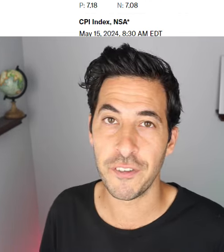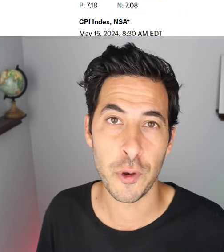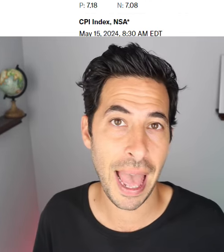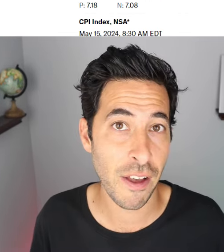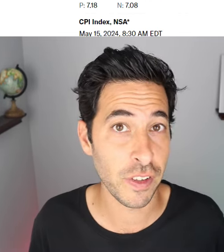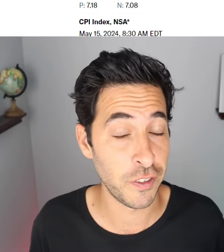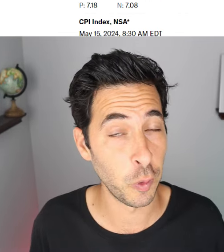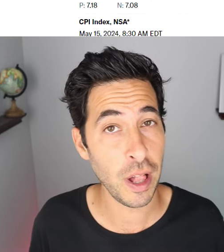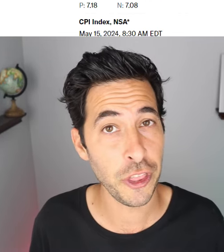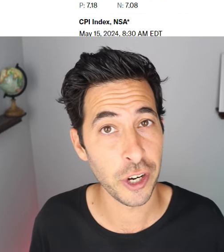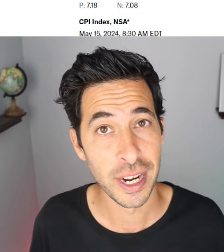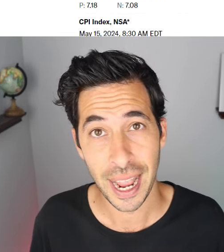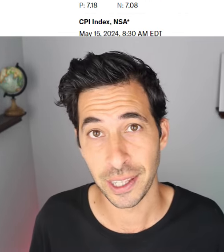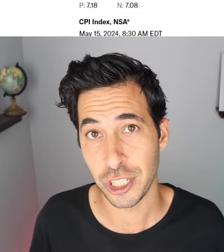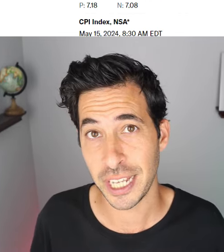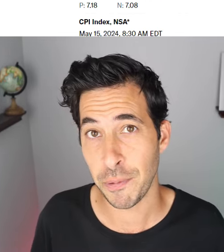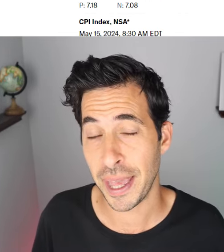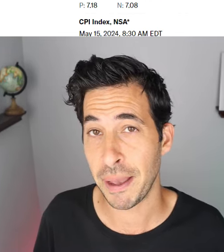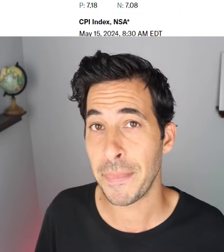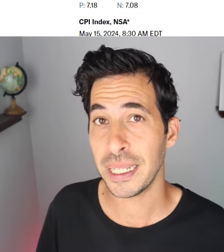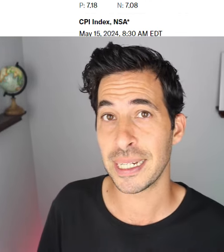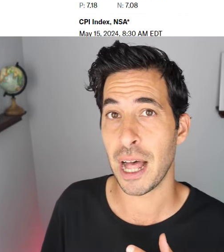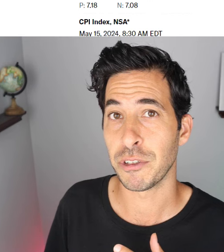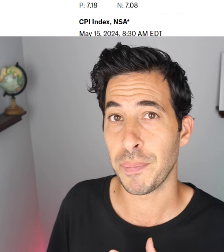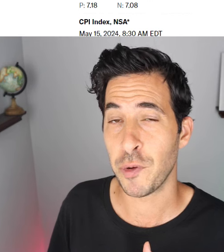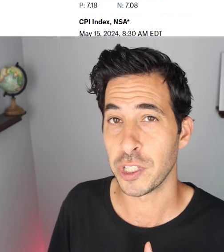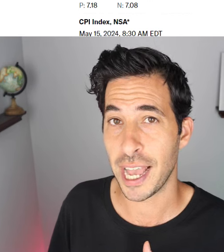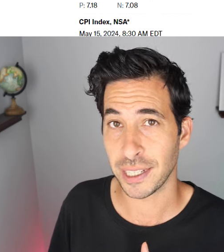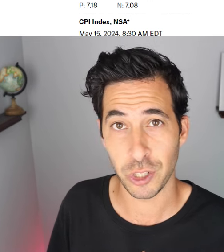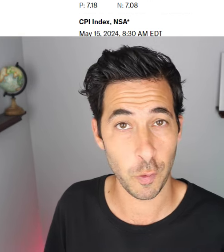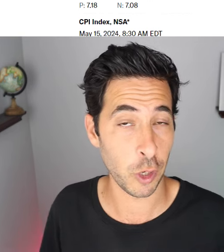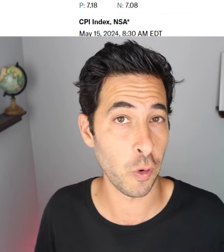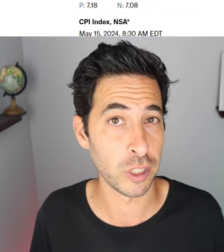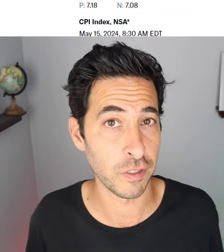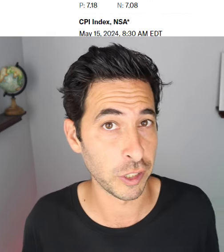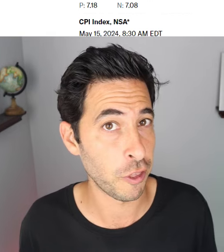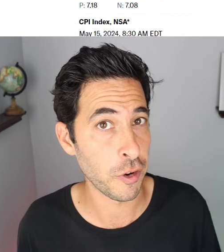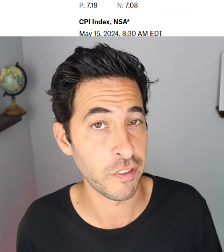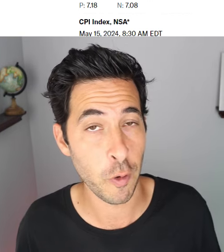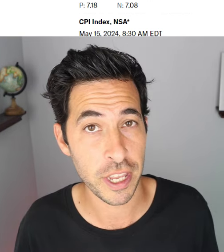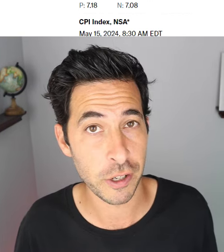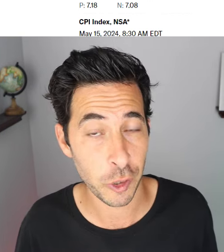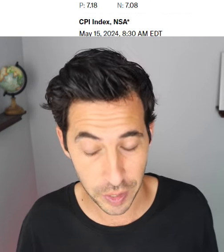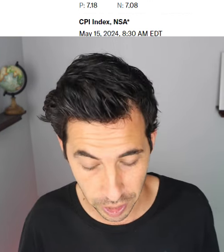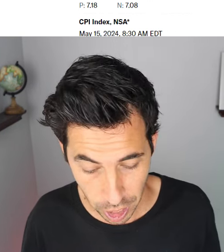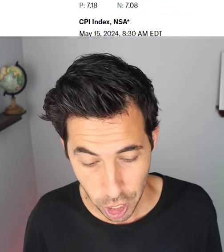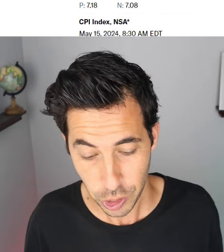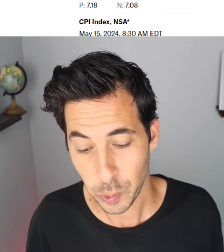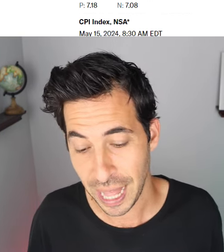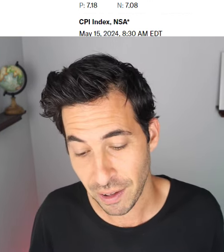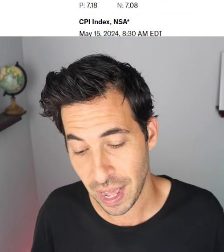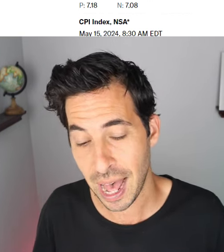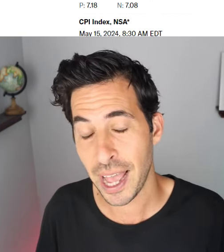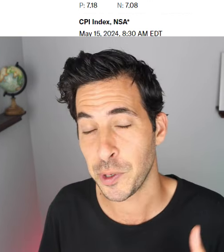But if you're wealthier, and let's just say you pay $1 million in payroll taxes over the course of your 30, 40 year career,